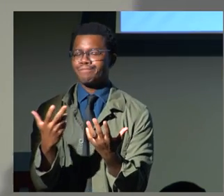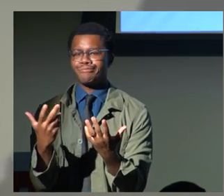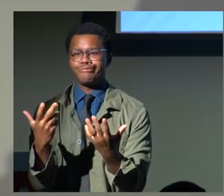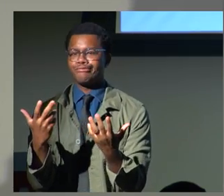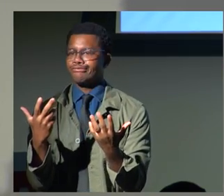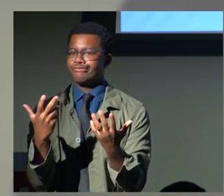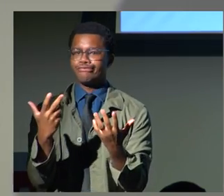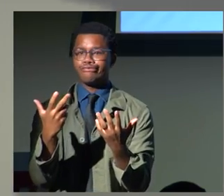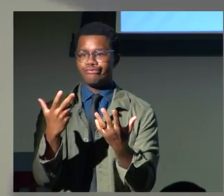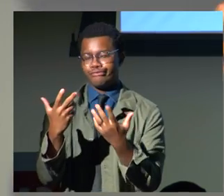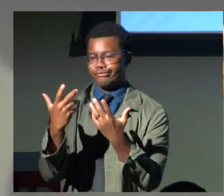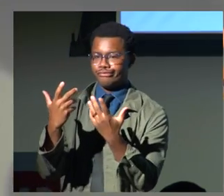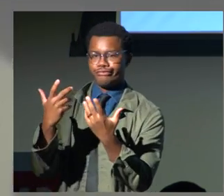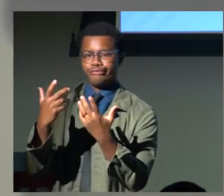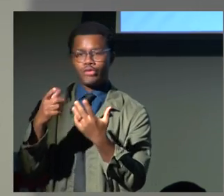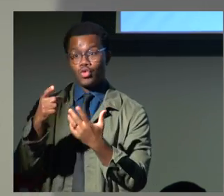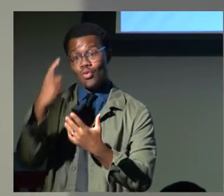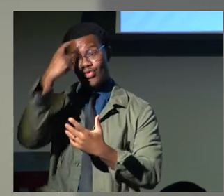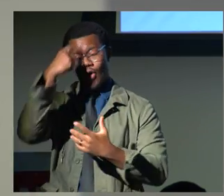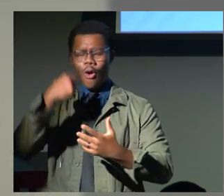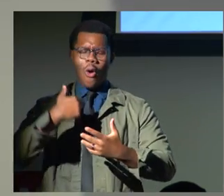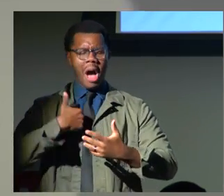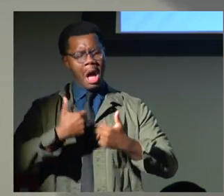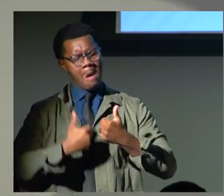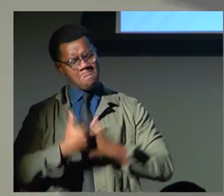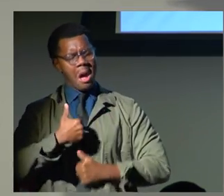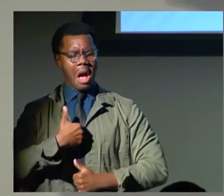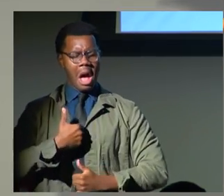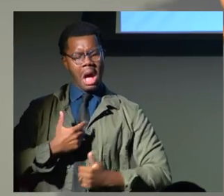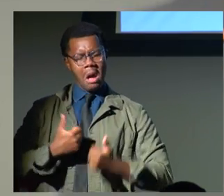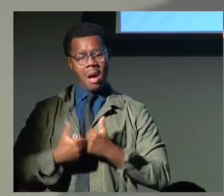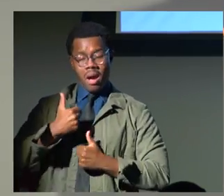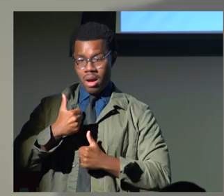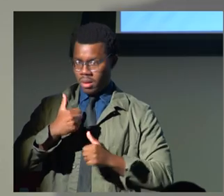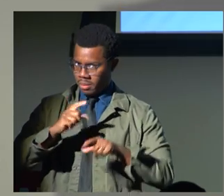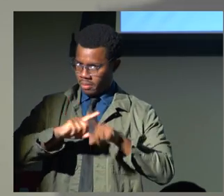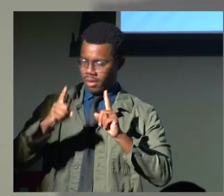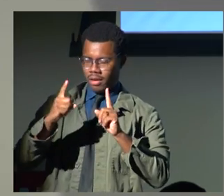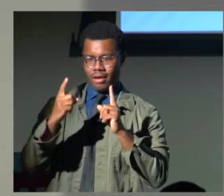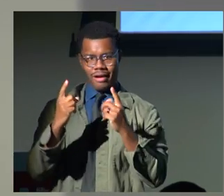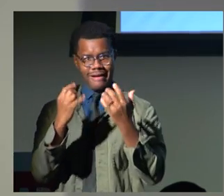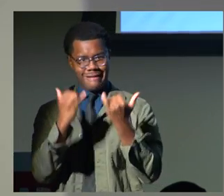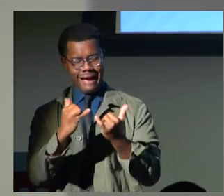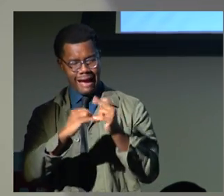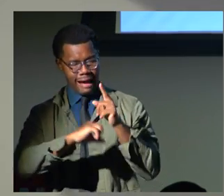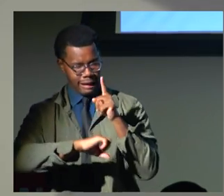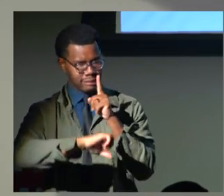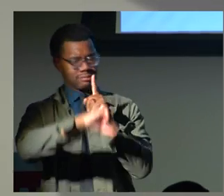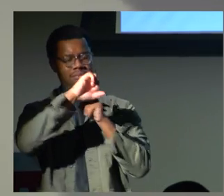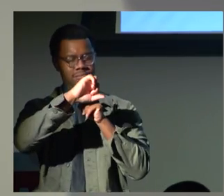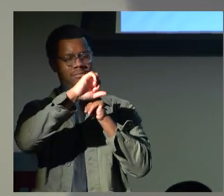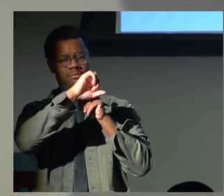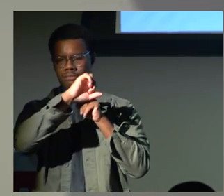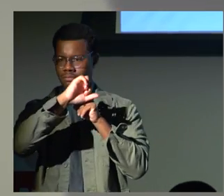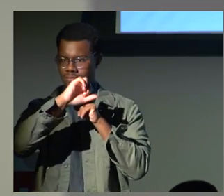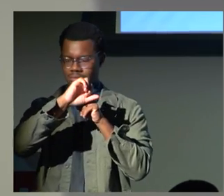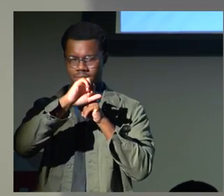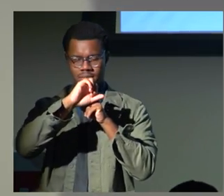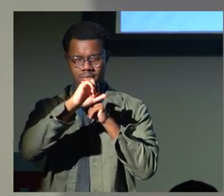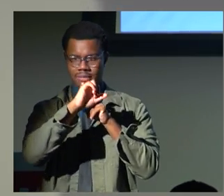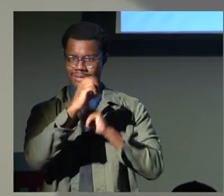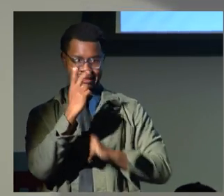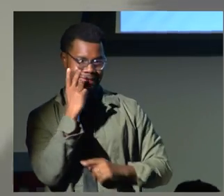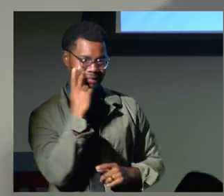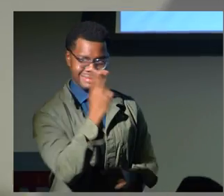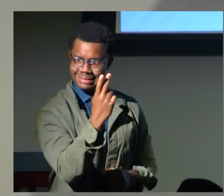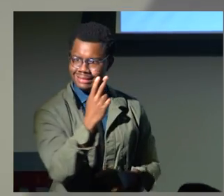whatever superiority you thought you had. I mean, all of a sudden you came face to face with a threat that you can't even see with the naked eye.